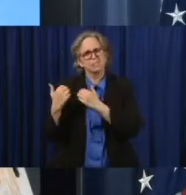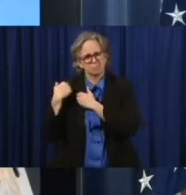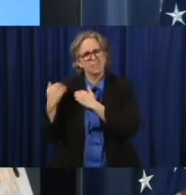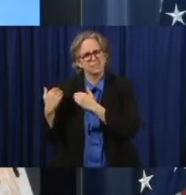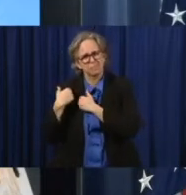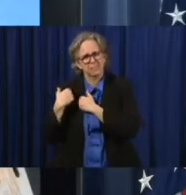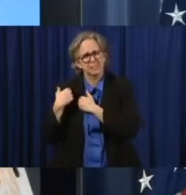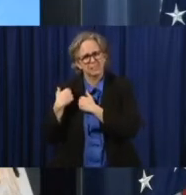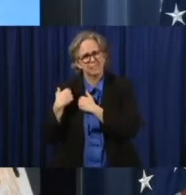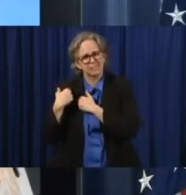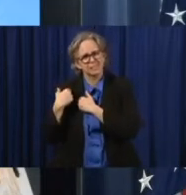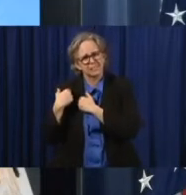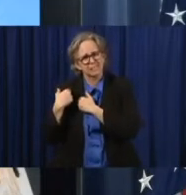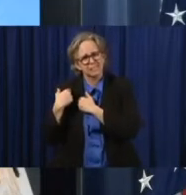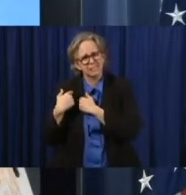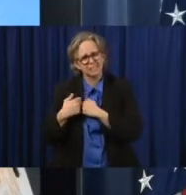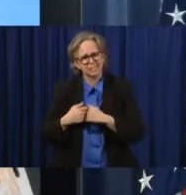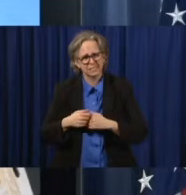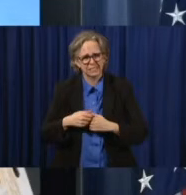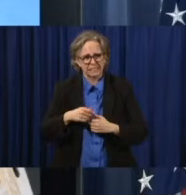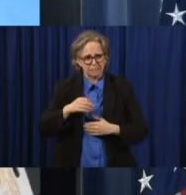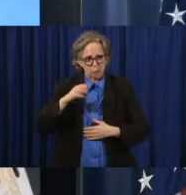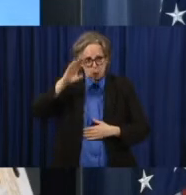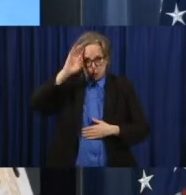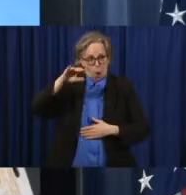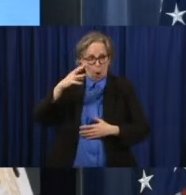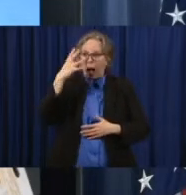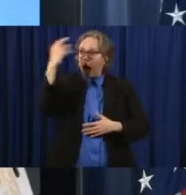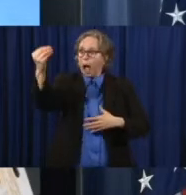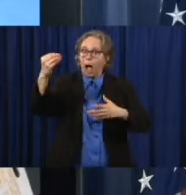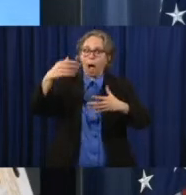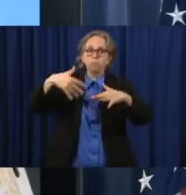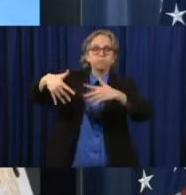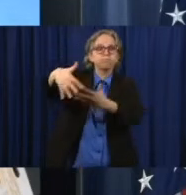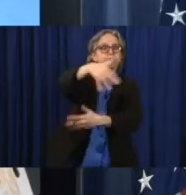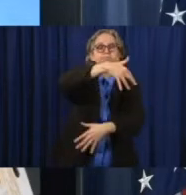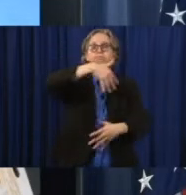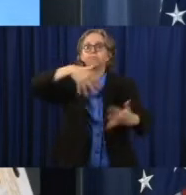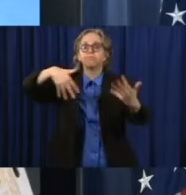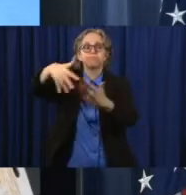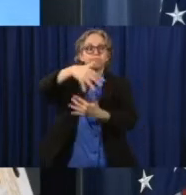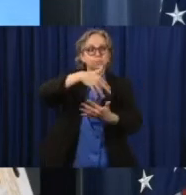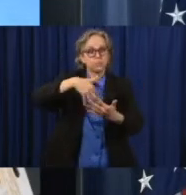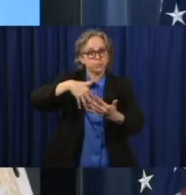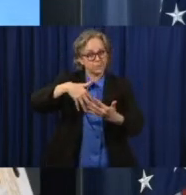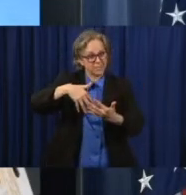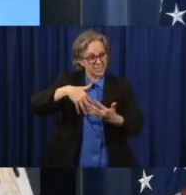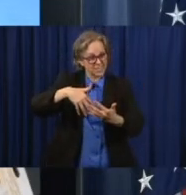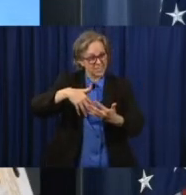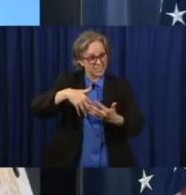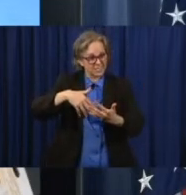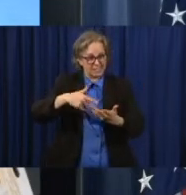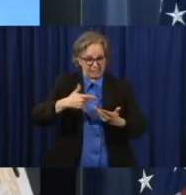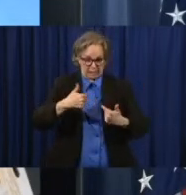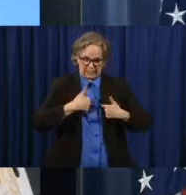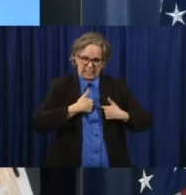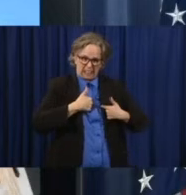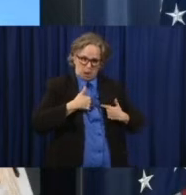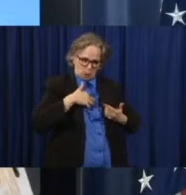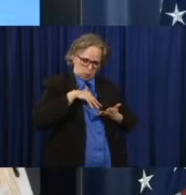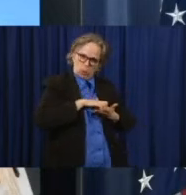If we know we're going to be in public and we know we have a compromised immune system, then wear the mask.